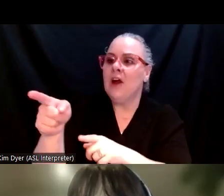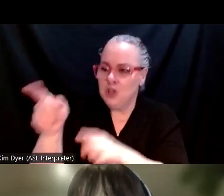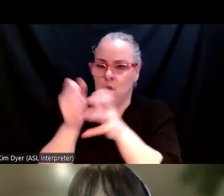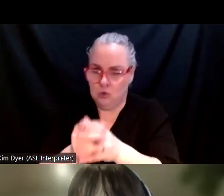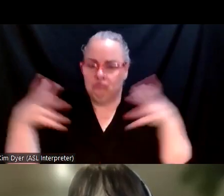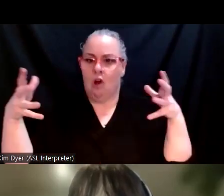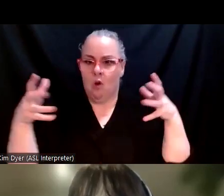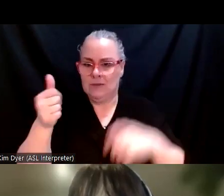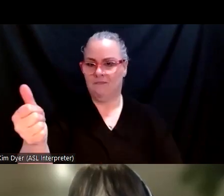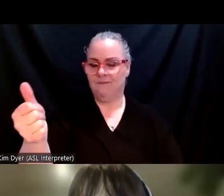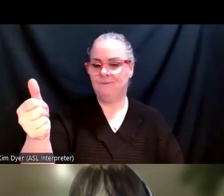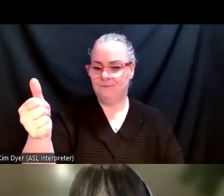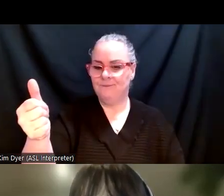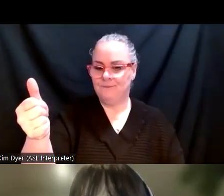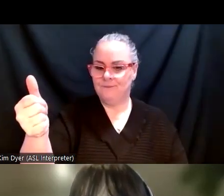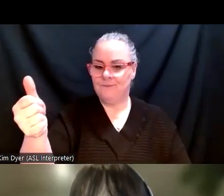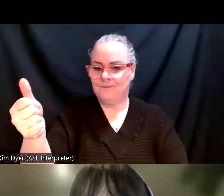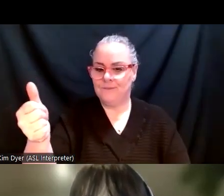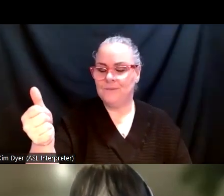I get it.